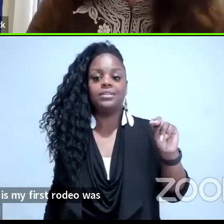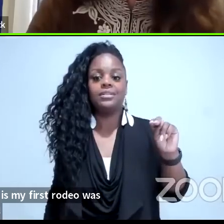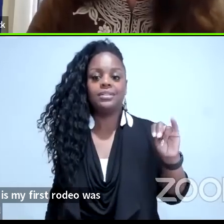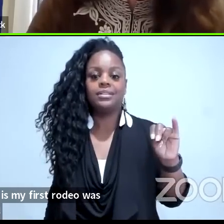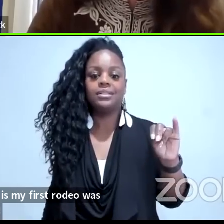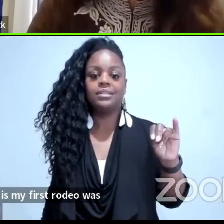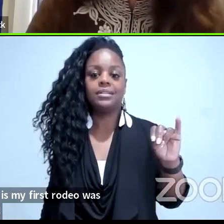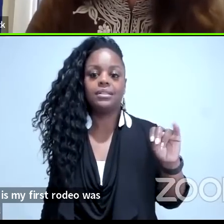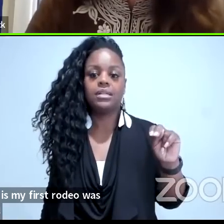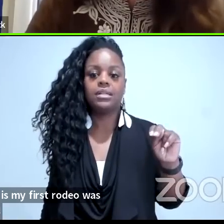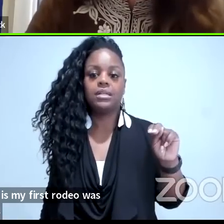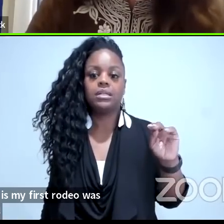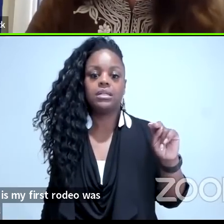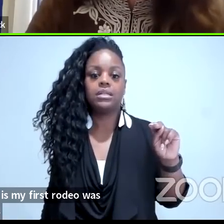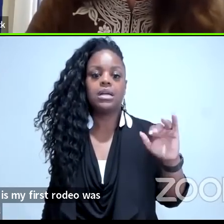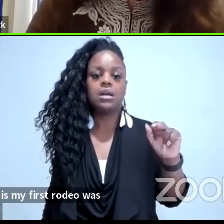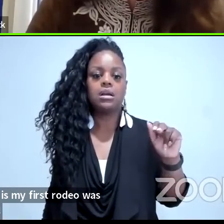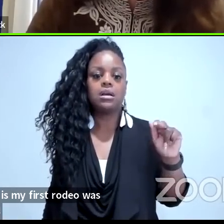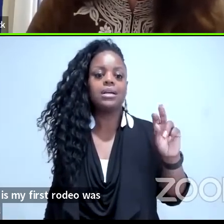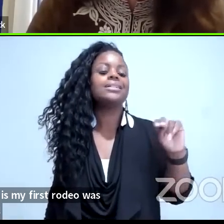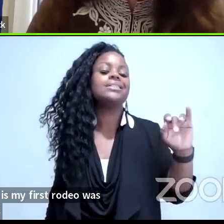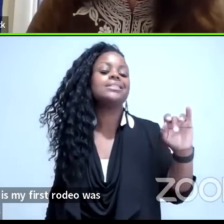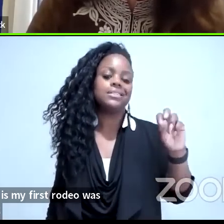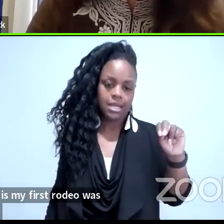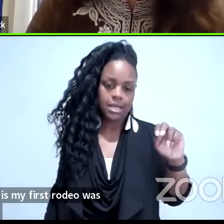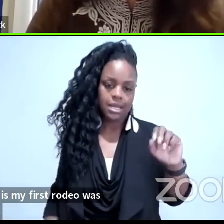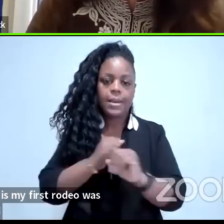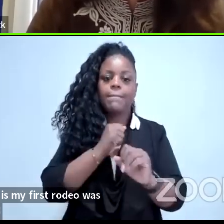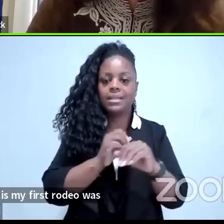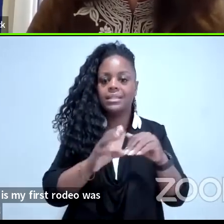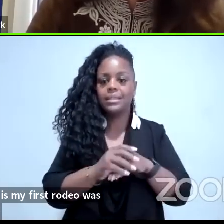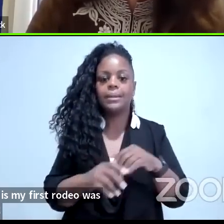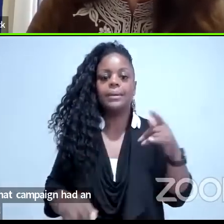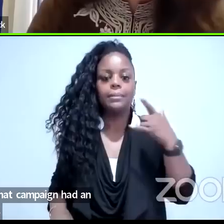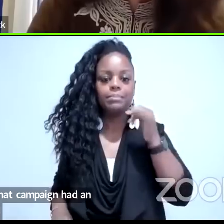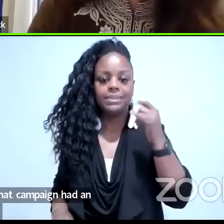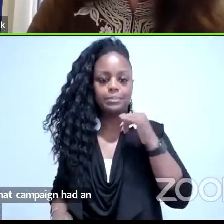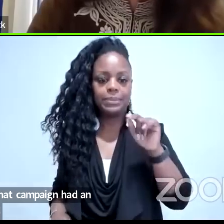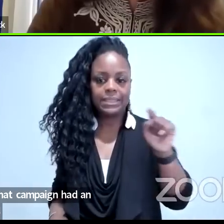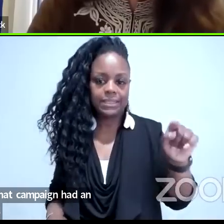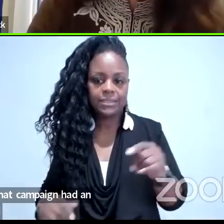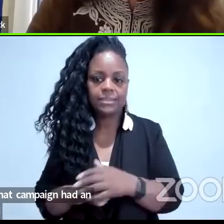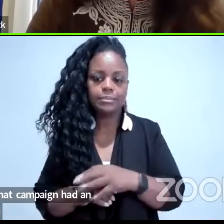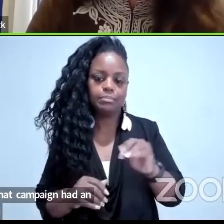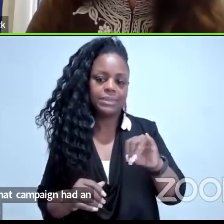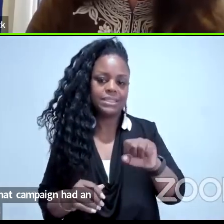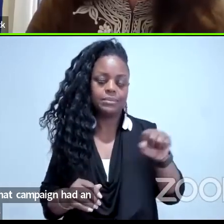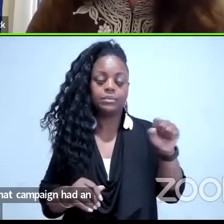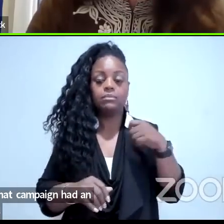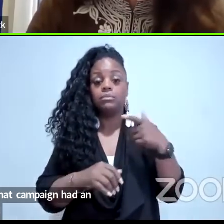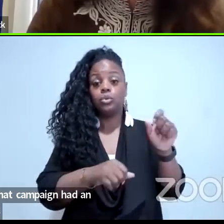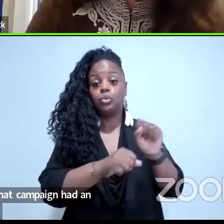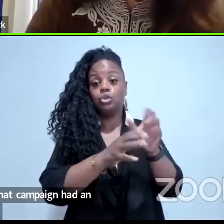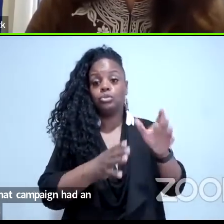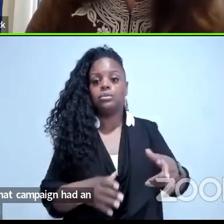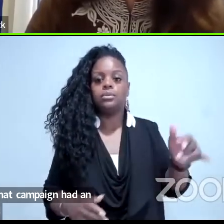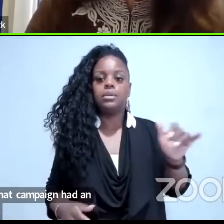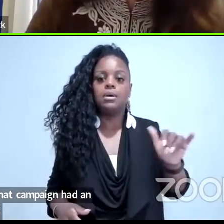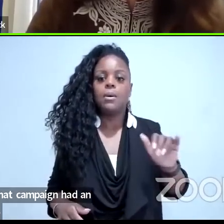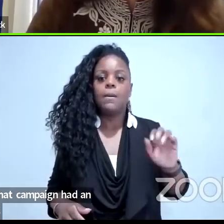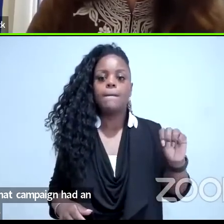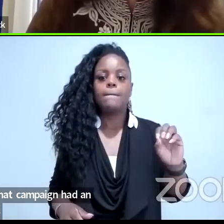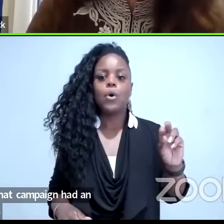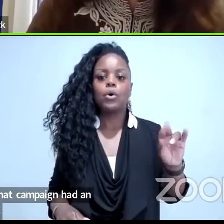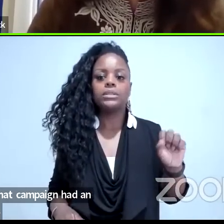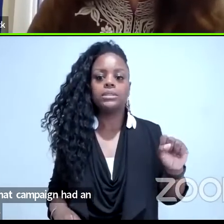know, an incredible committee, incredible workers like Morris Mock and Travis Parks, who were really fighting for the right to